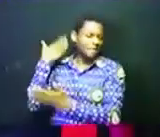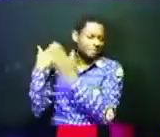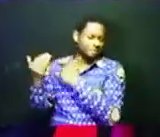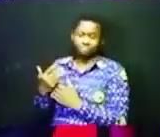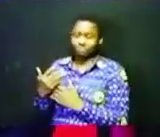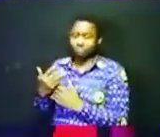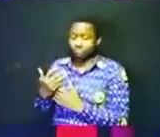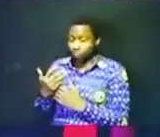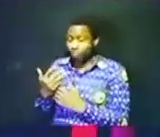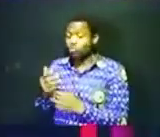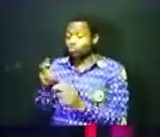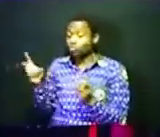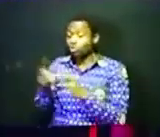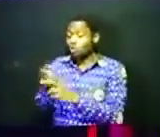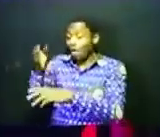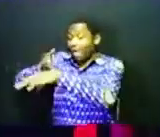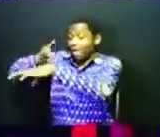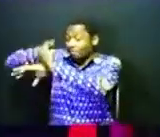thereafter,